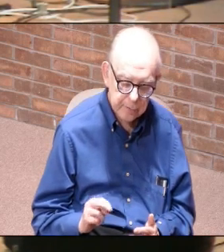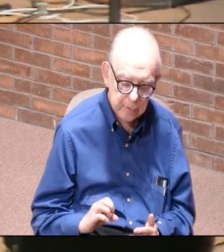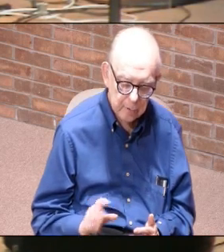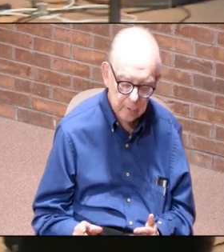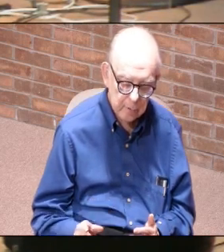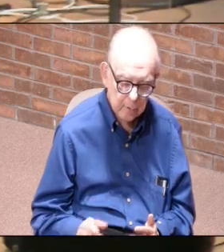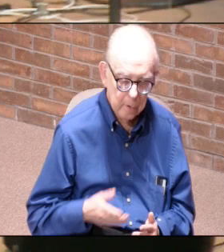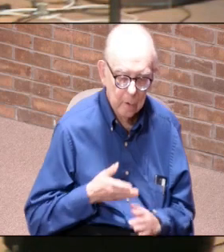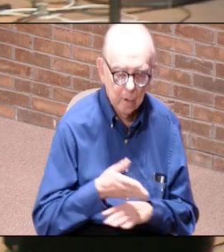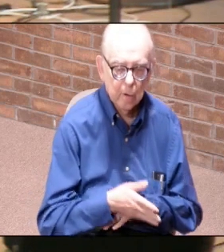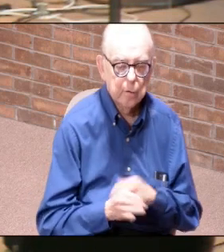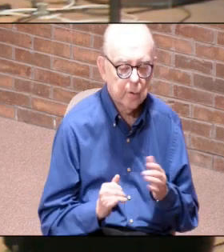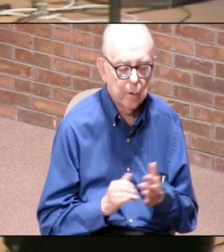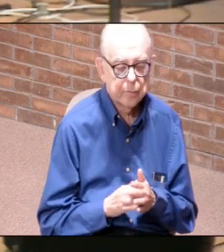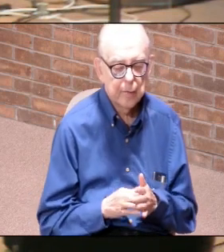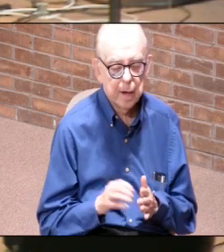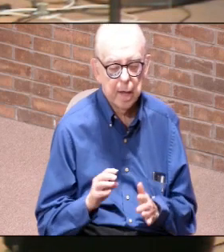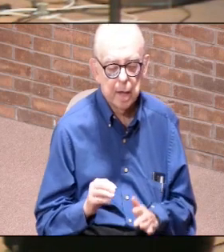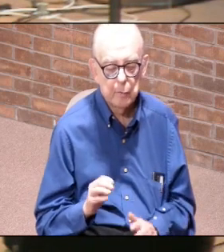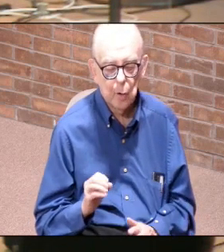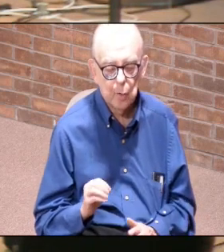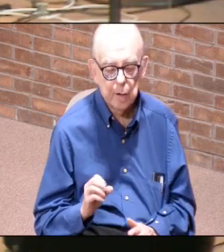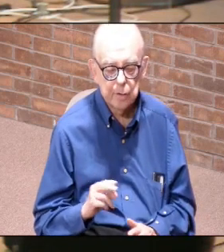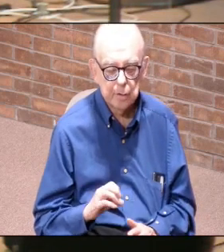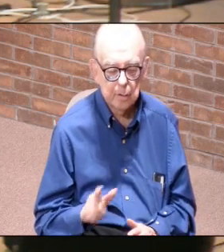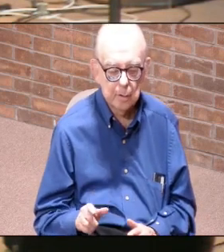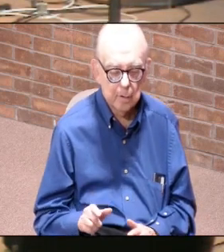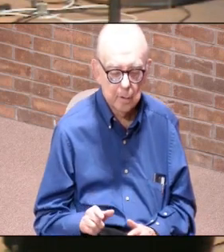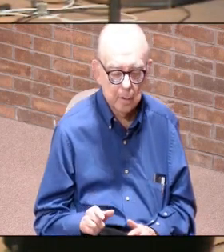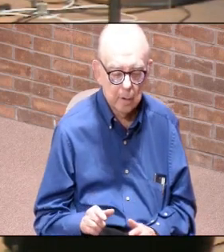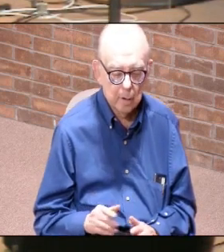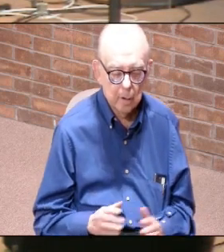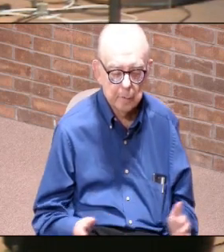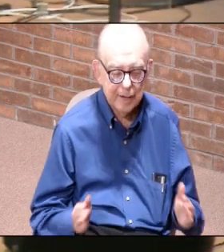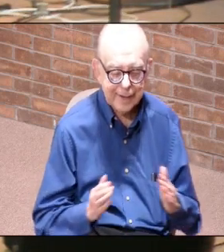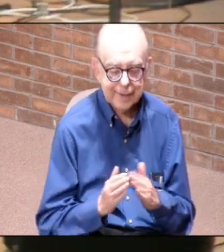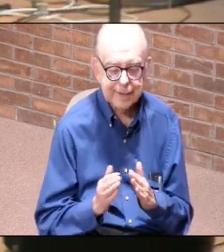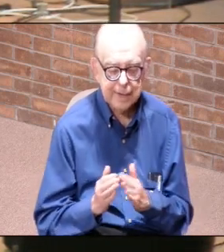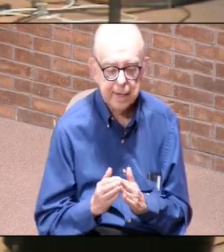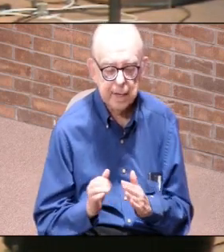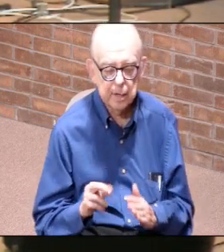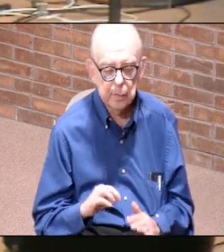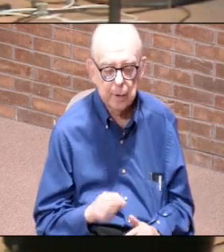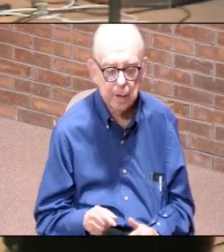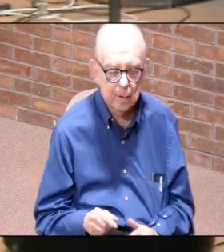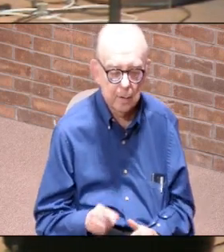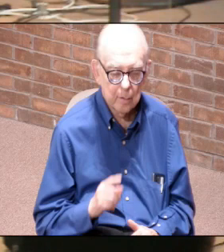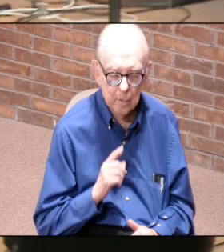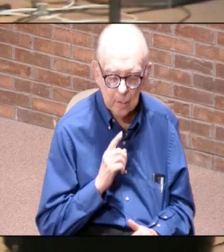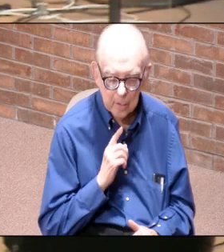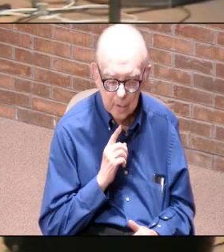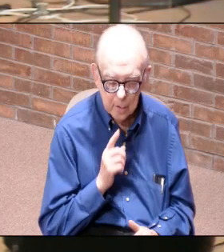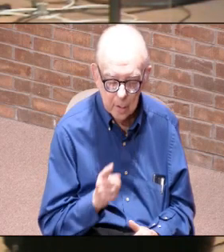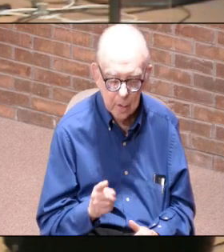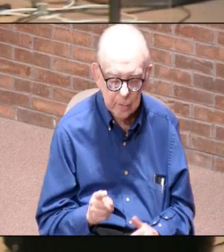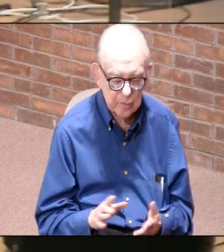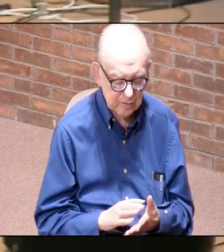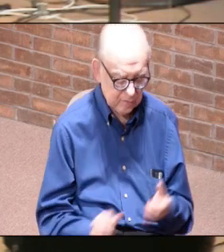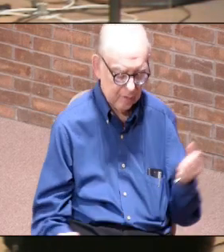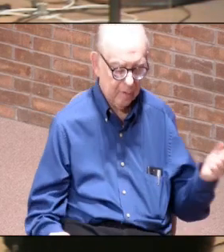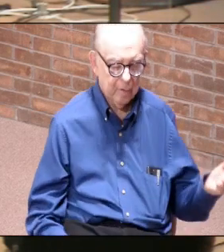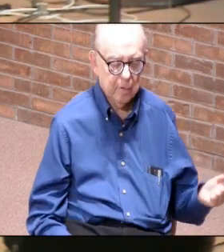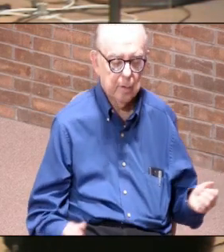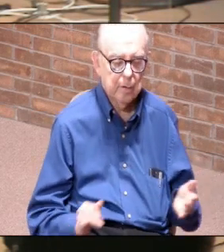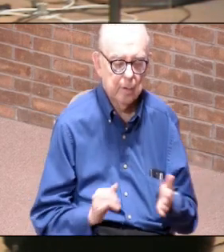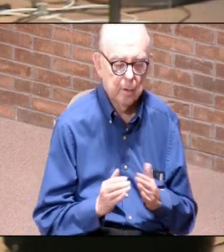right across from Mosul, the big city in Iraq, is the ruins of